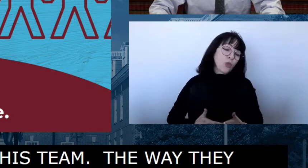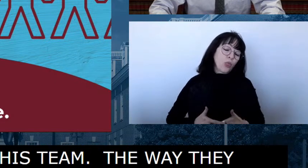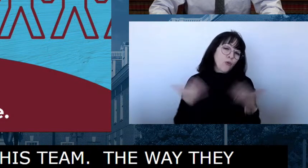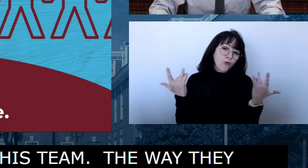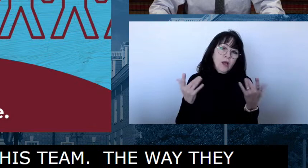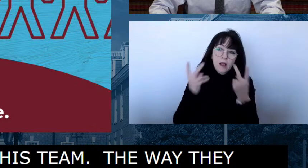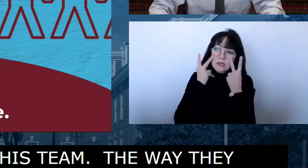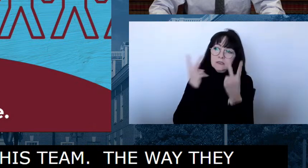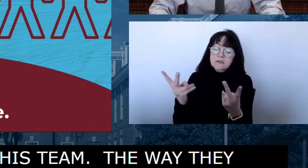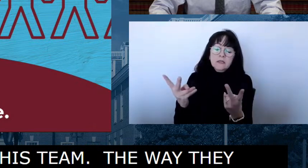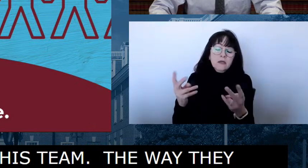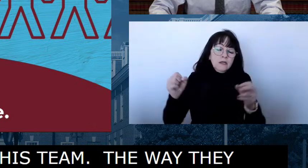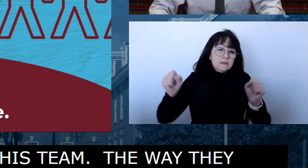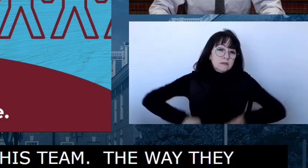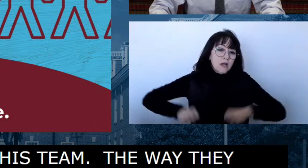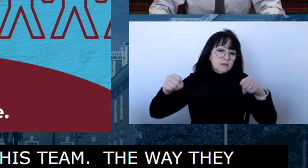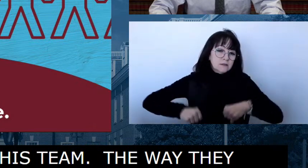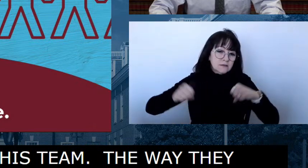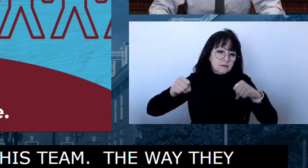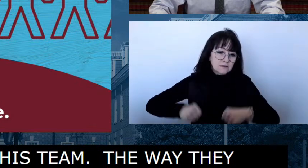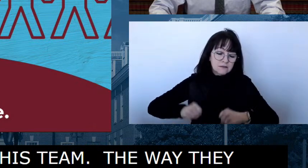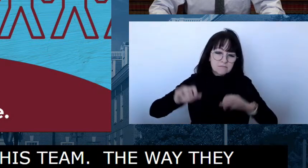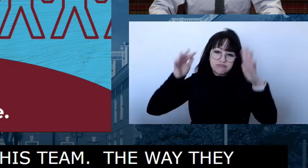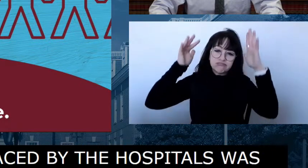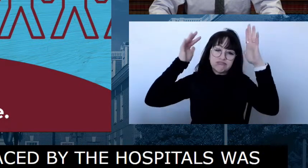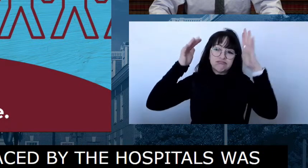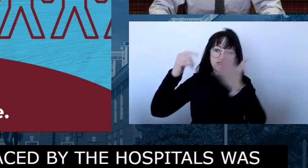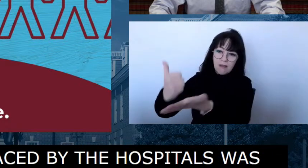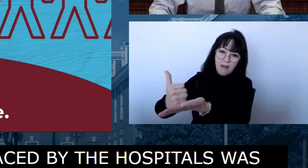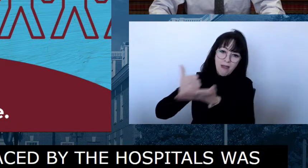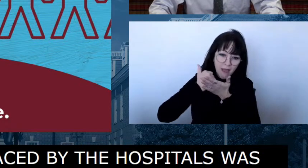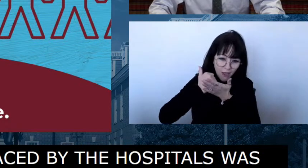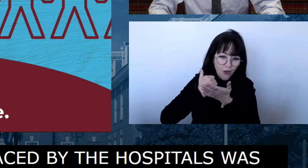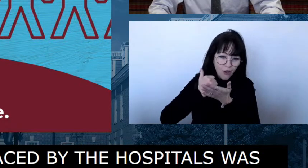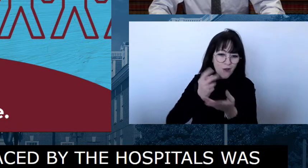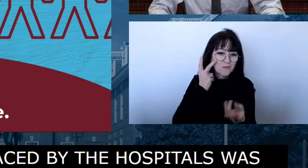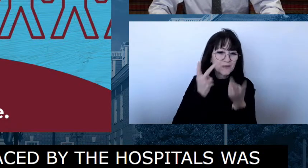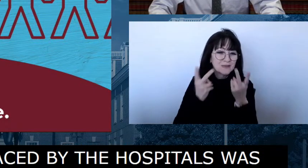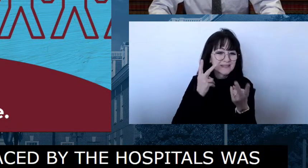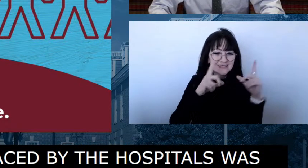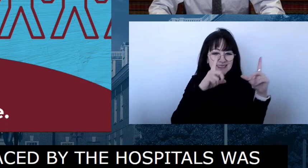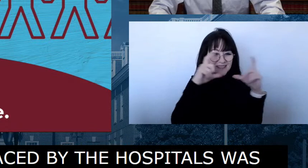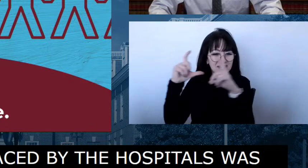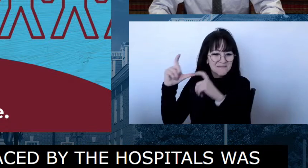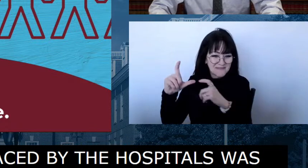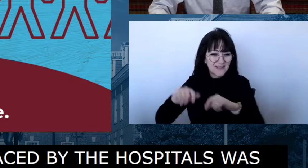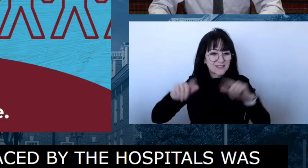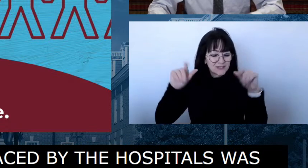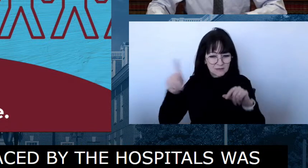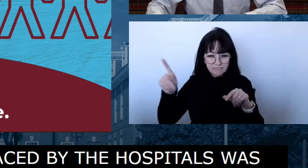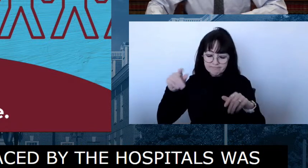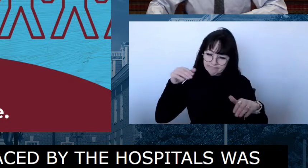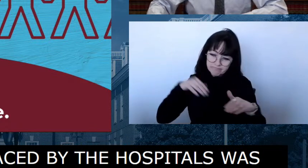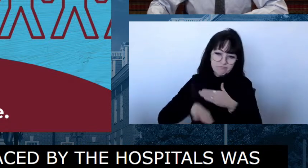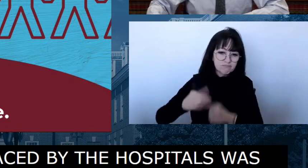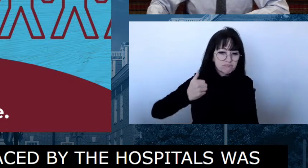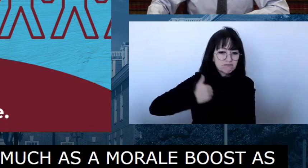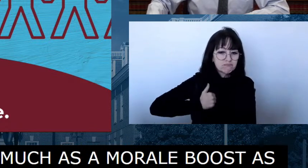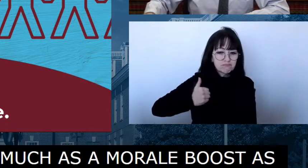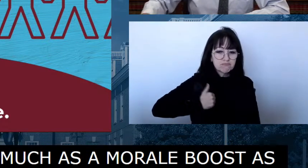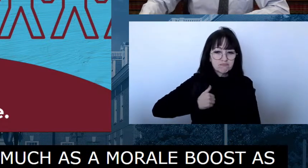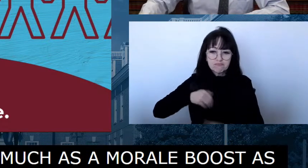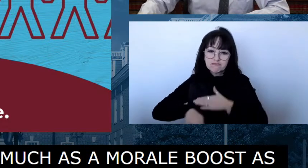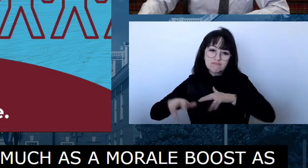as anything else. And the photos that we saw, you know, they came in with their uniforms and they were ready to go. They were